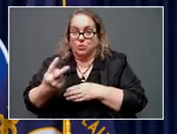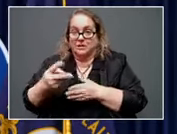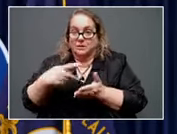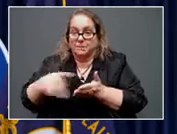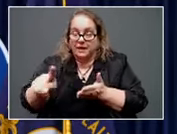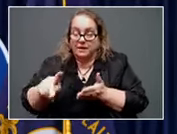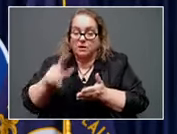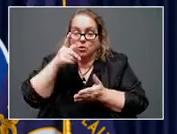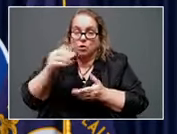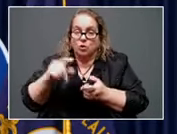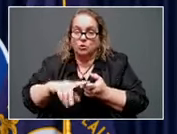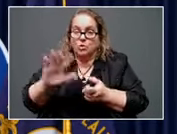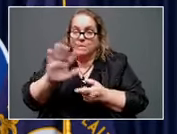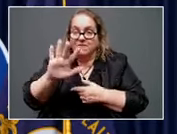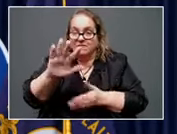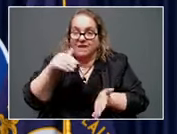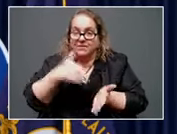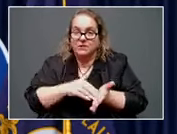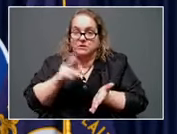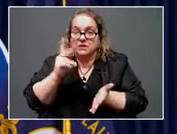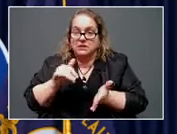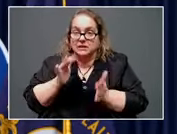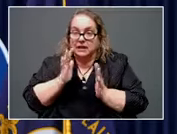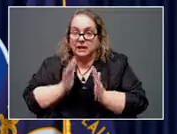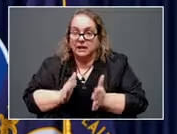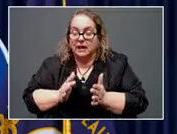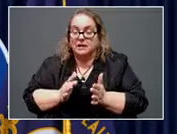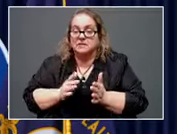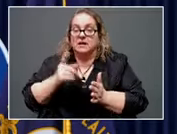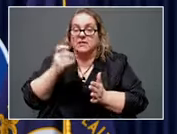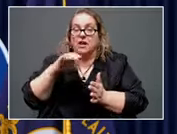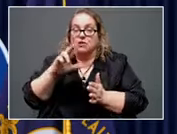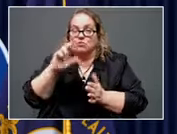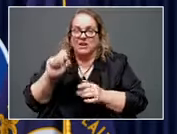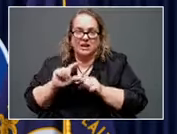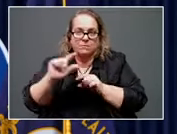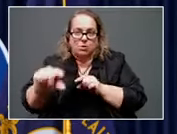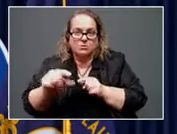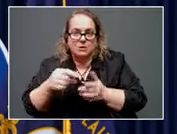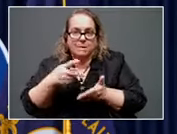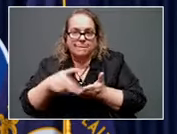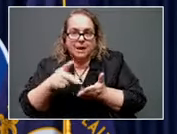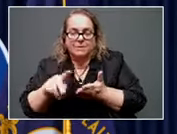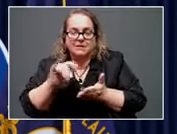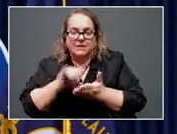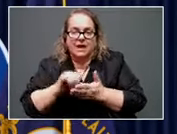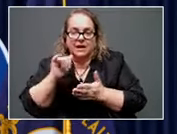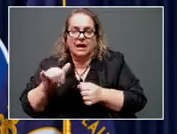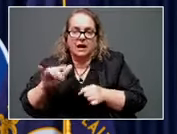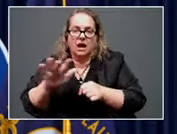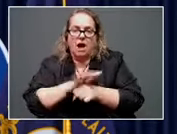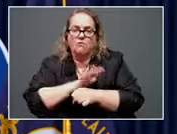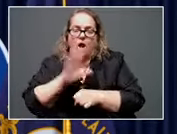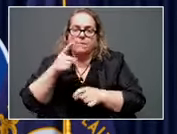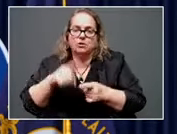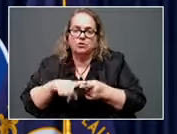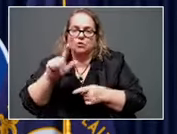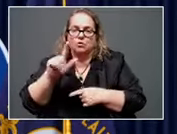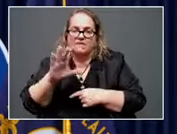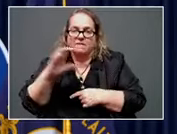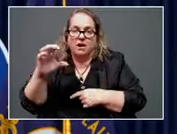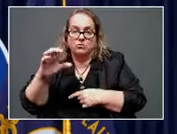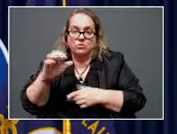about 5,000 Kentuckians. They are reimbursement payments that can cover up to $2,500